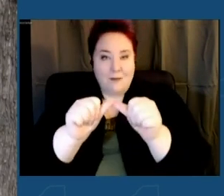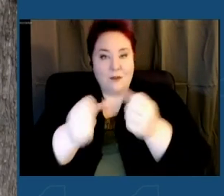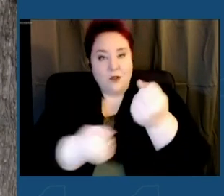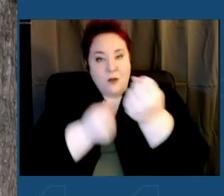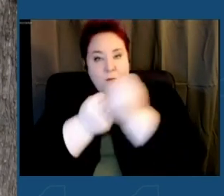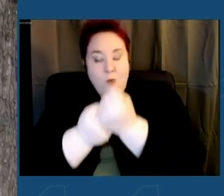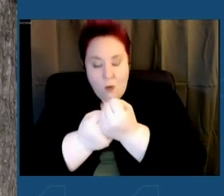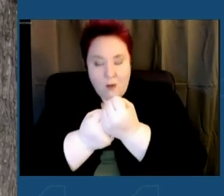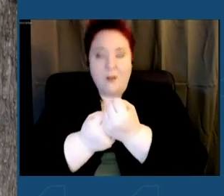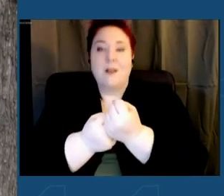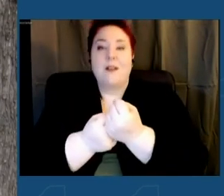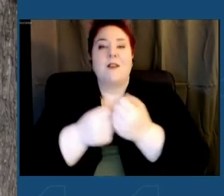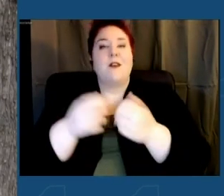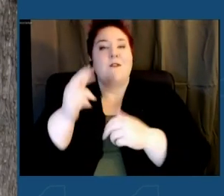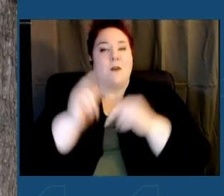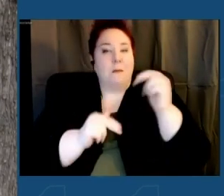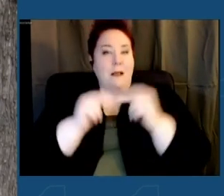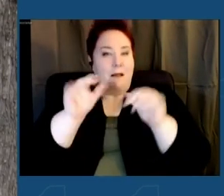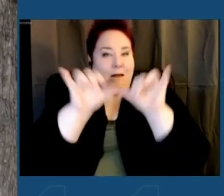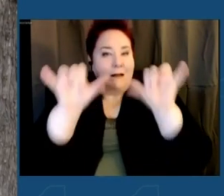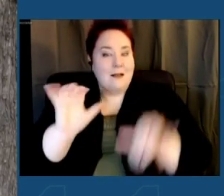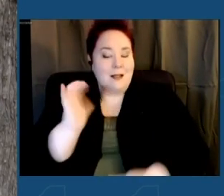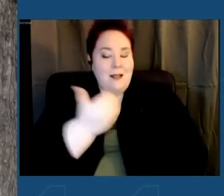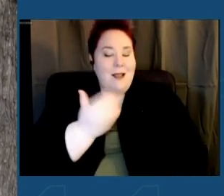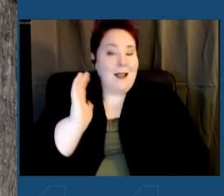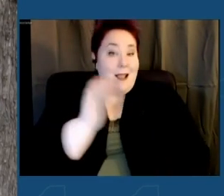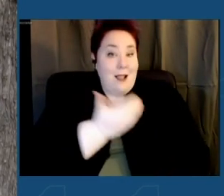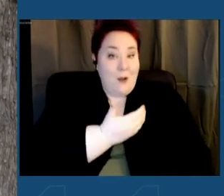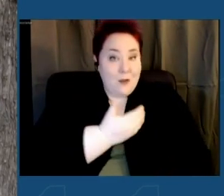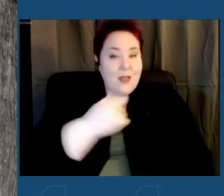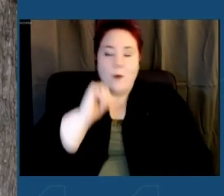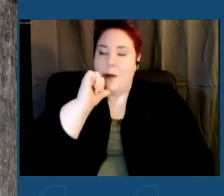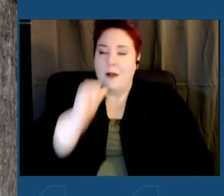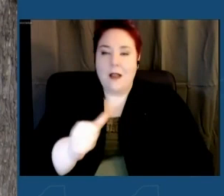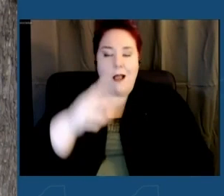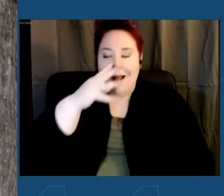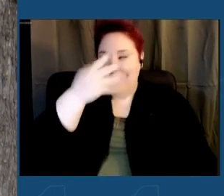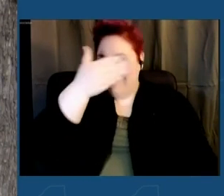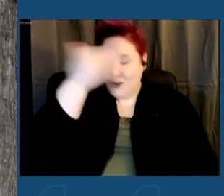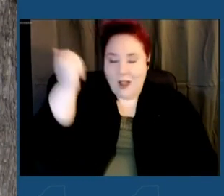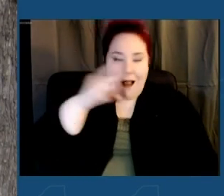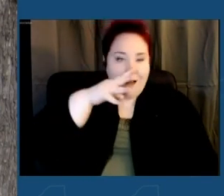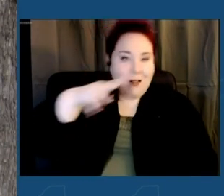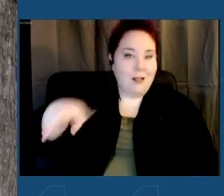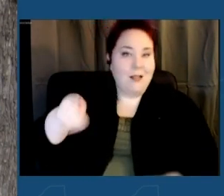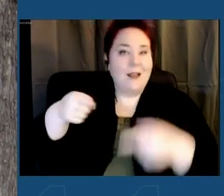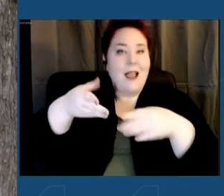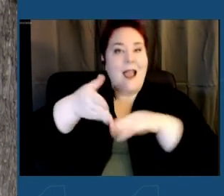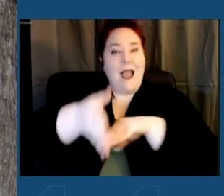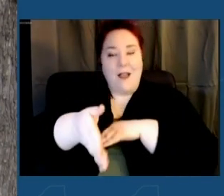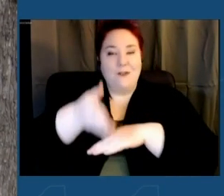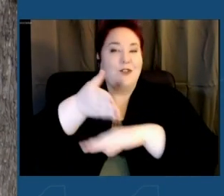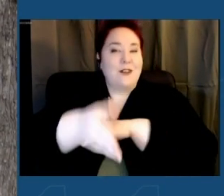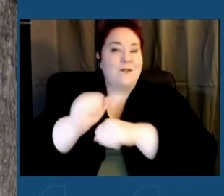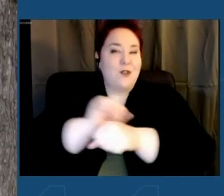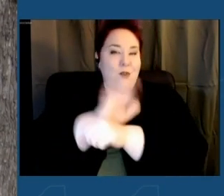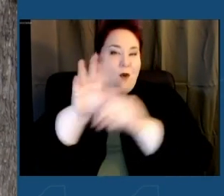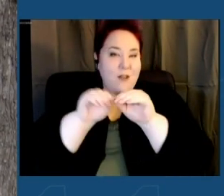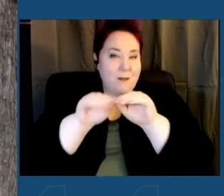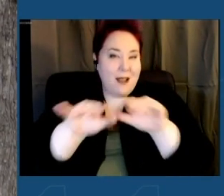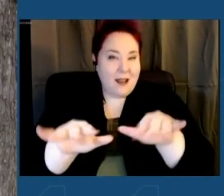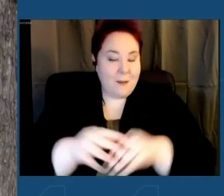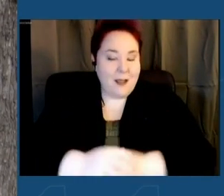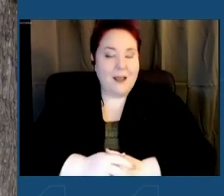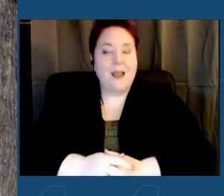ours, ensuring that we were not left behind during the pandemic recovery and laying the groundwork to be able to safely host a